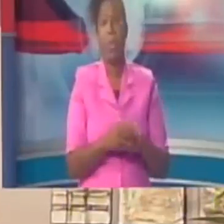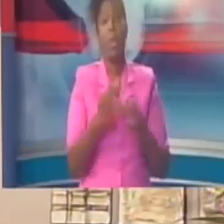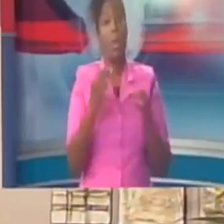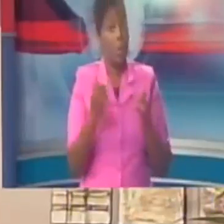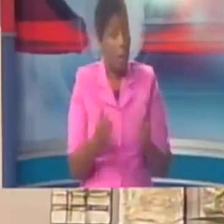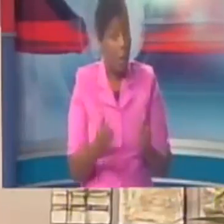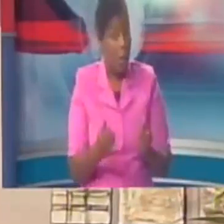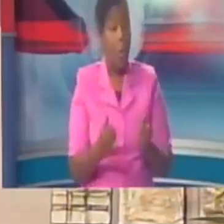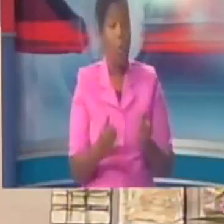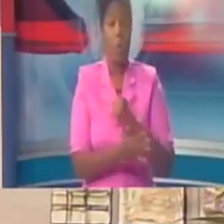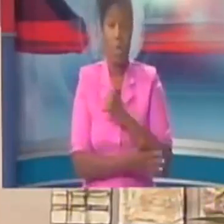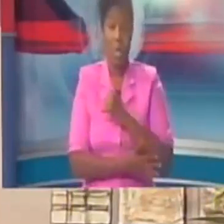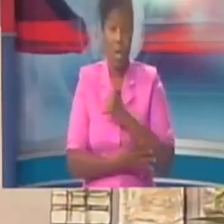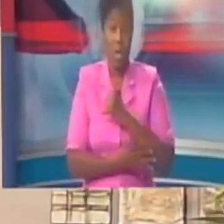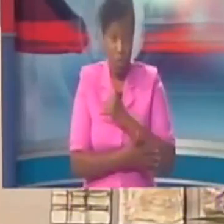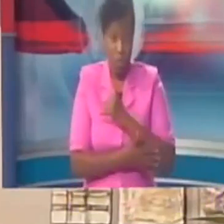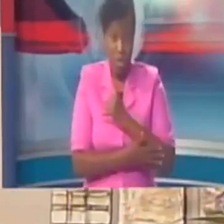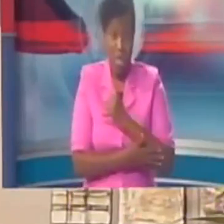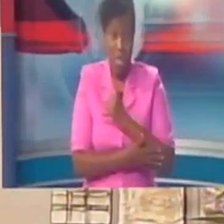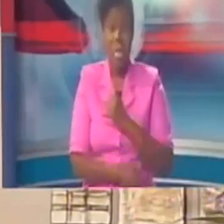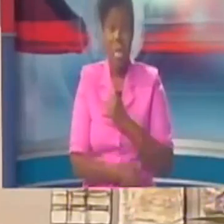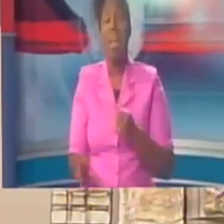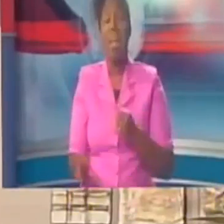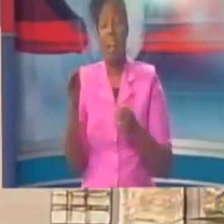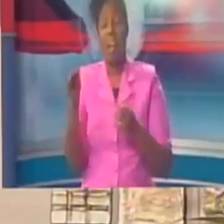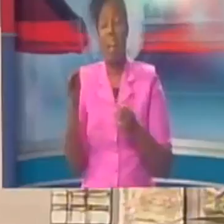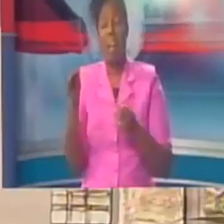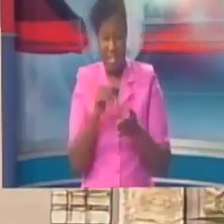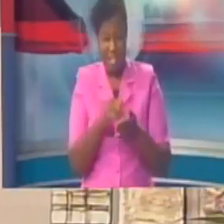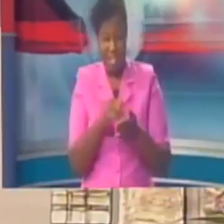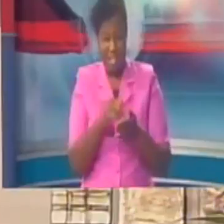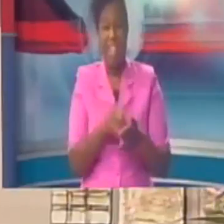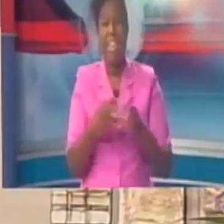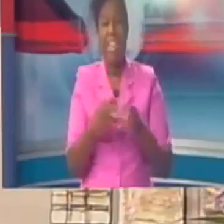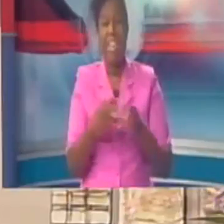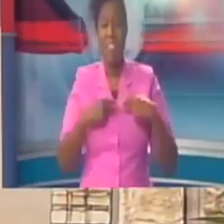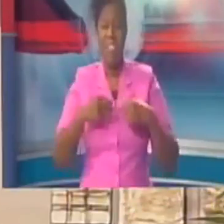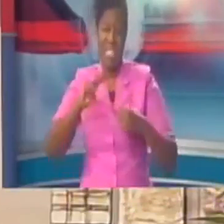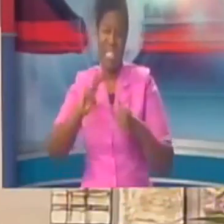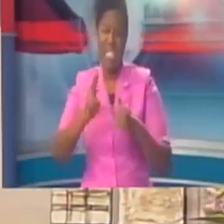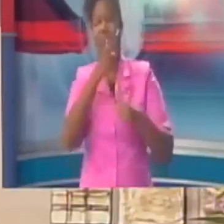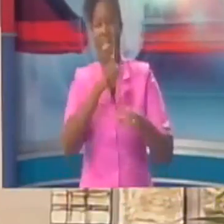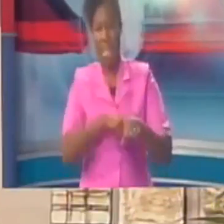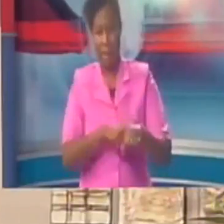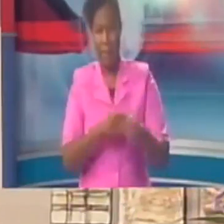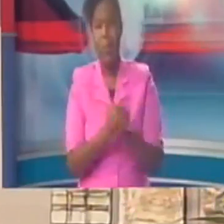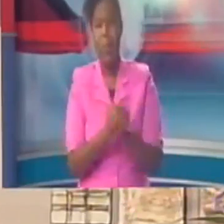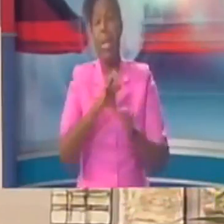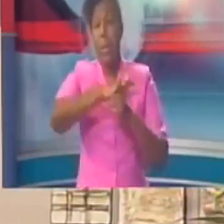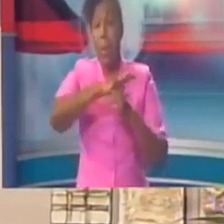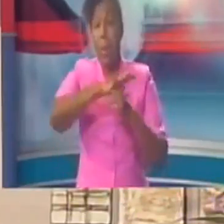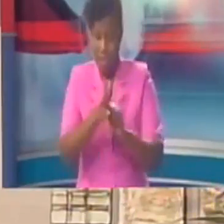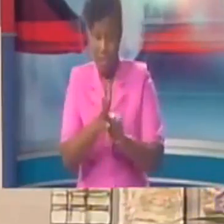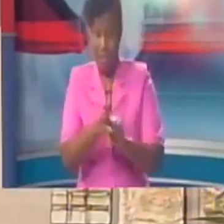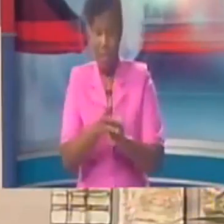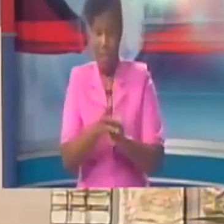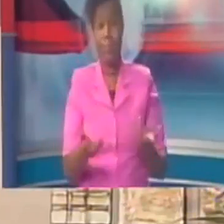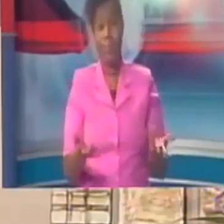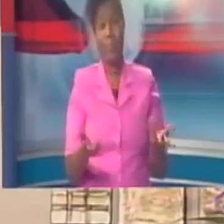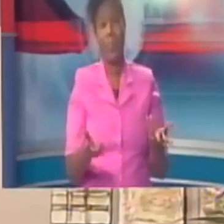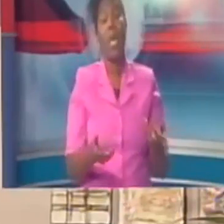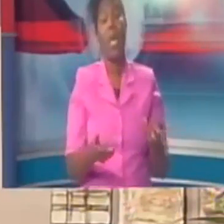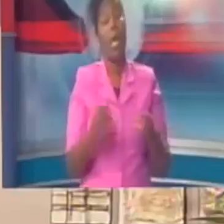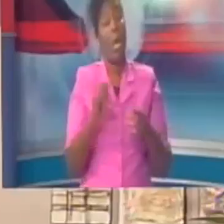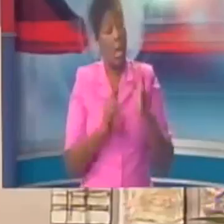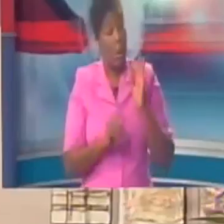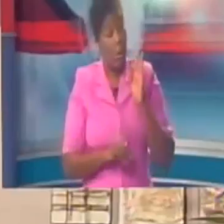threatening to bring down that system. By comparison, Trinidad and Tobago has about